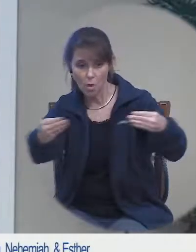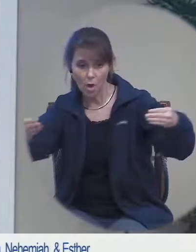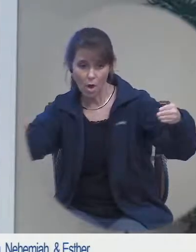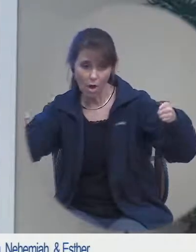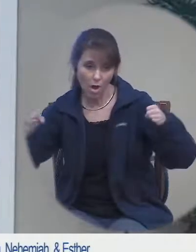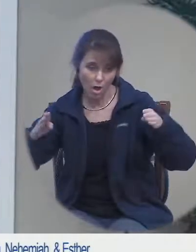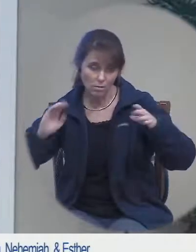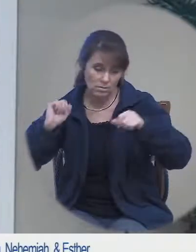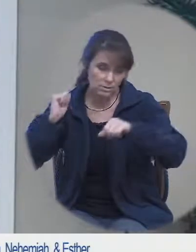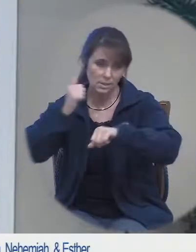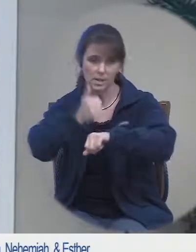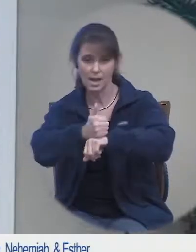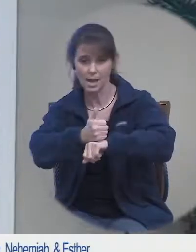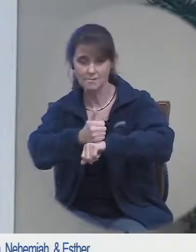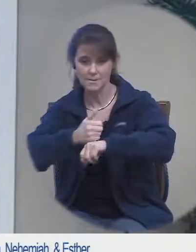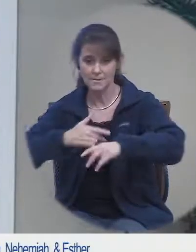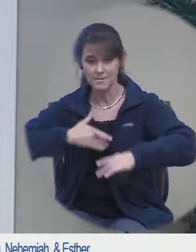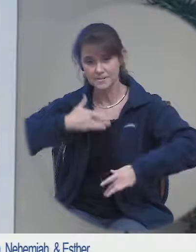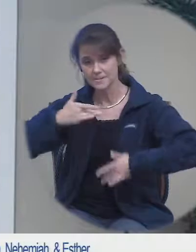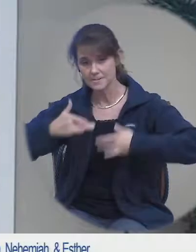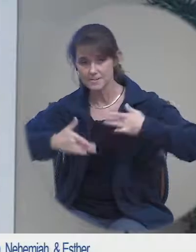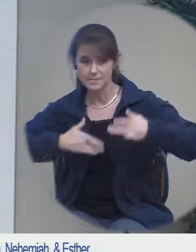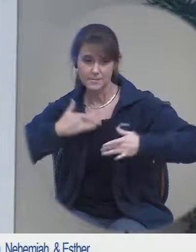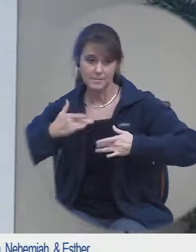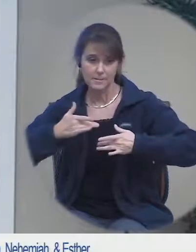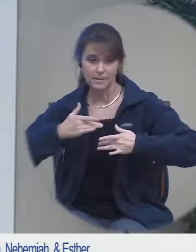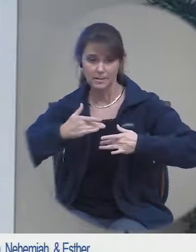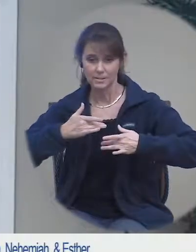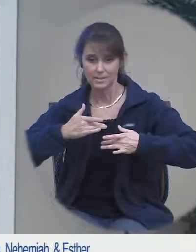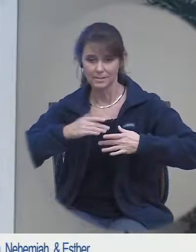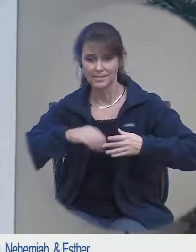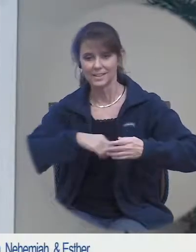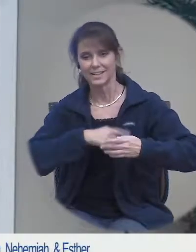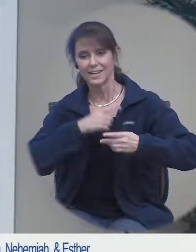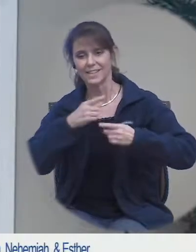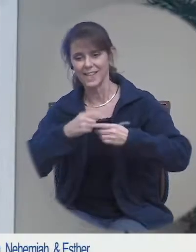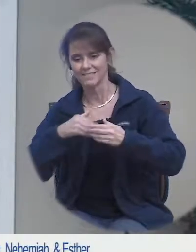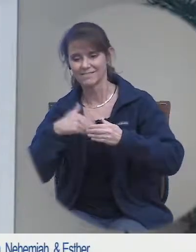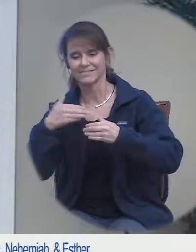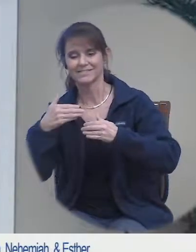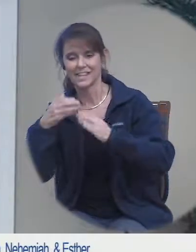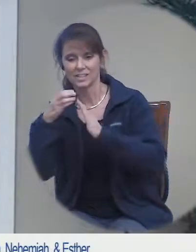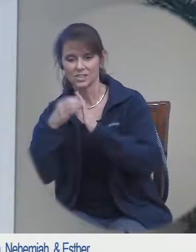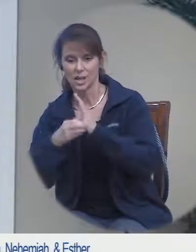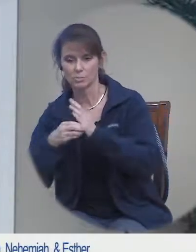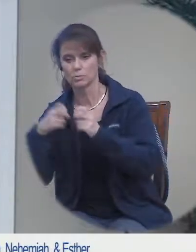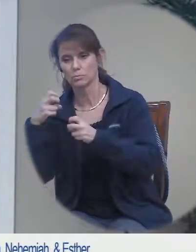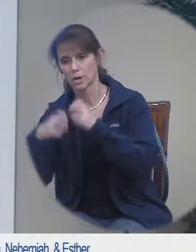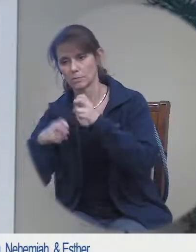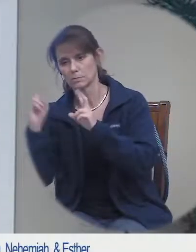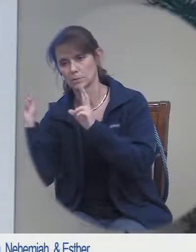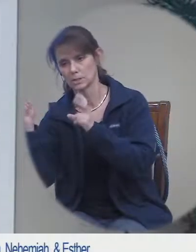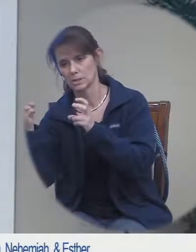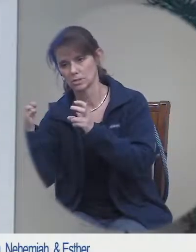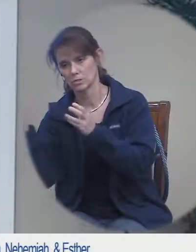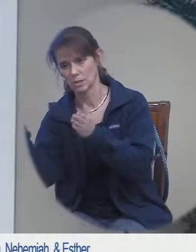And then in chapter 13, we get a bunch of issues again. The only way that revival will last is